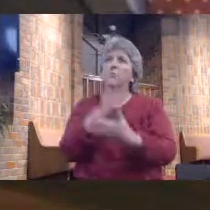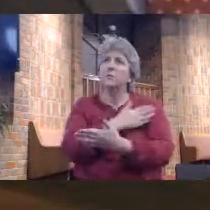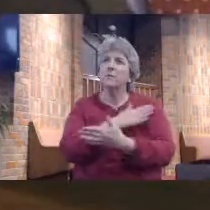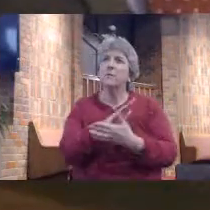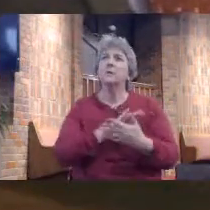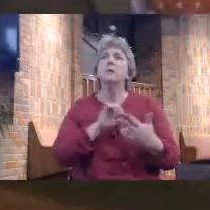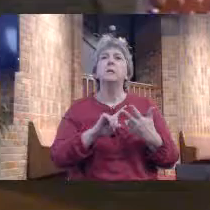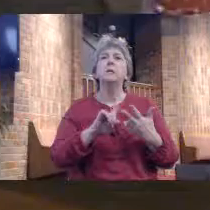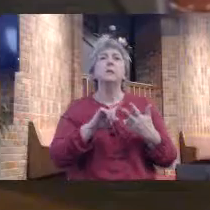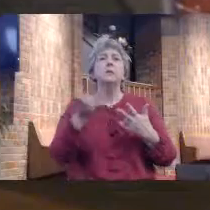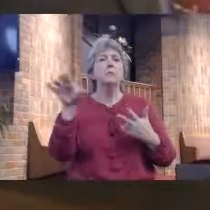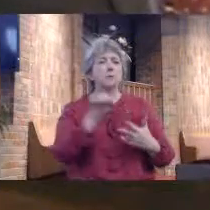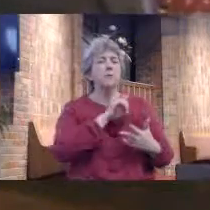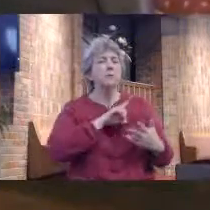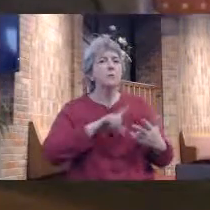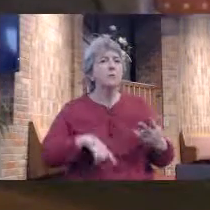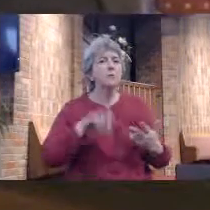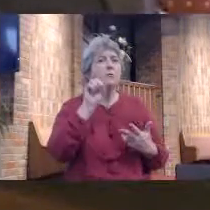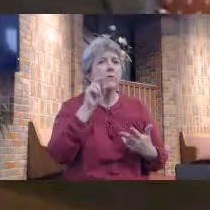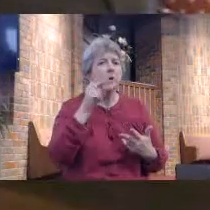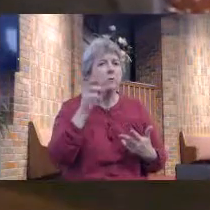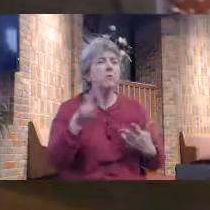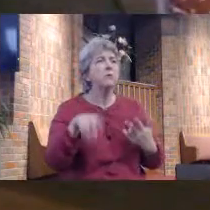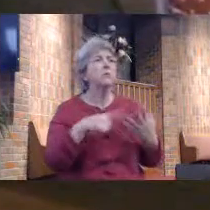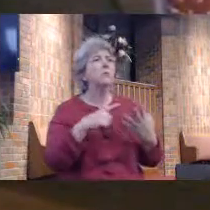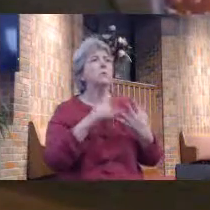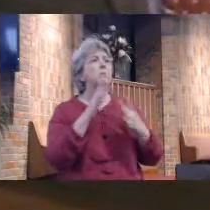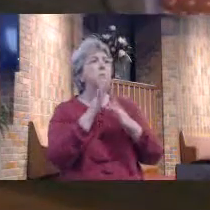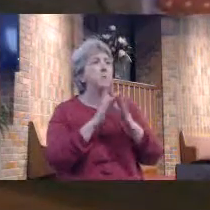participation in the Lord's Supper, reading from the Bible,